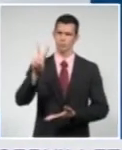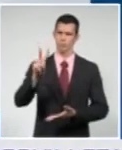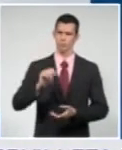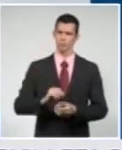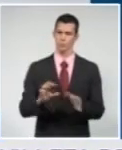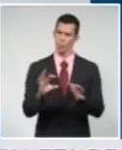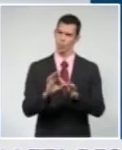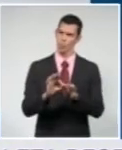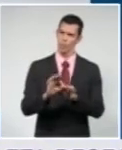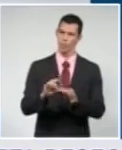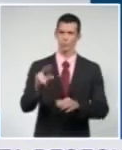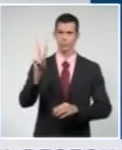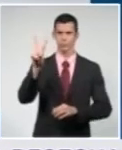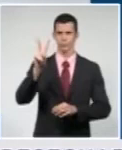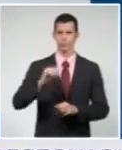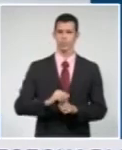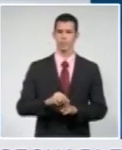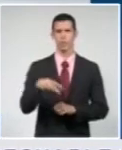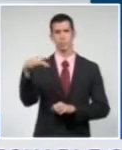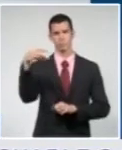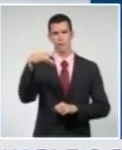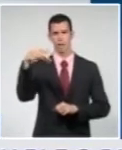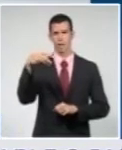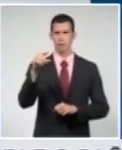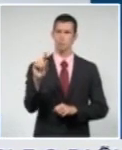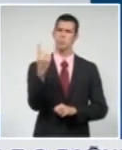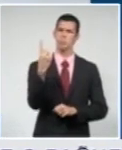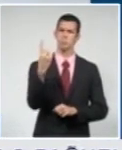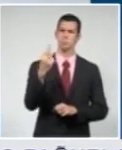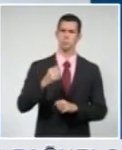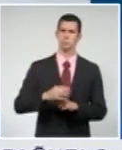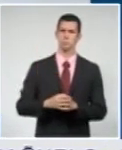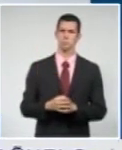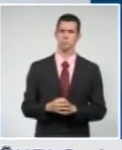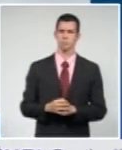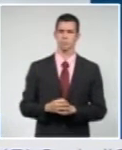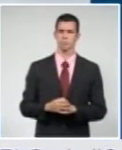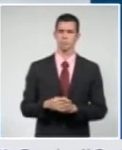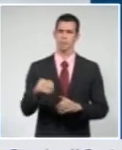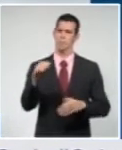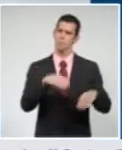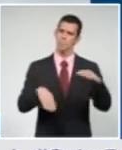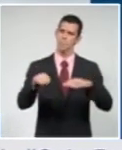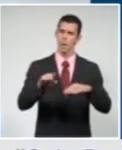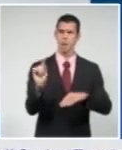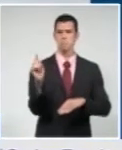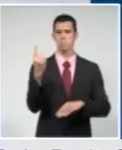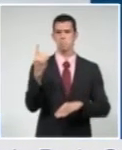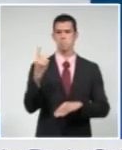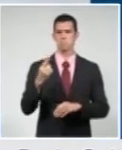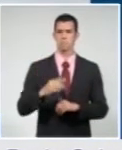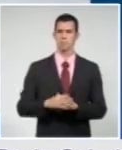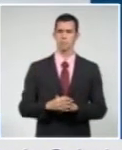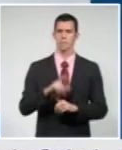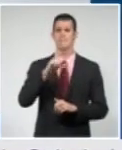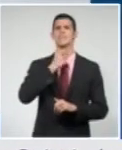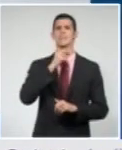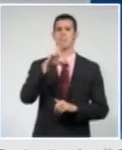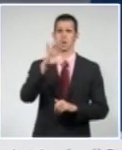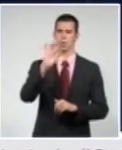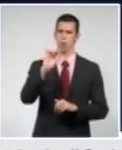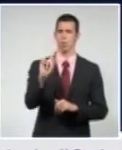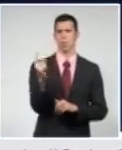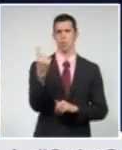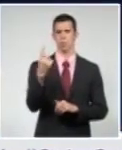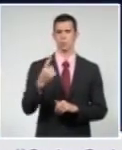5, Cotoro 4, Habana del Este 3,